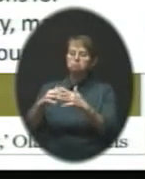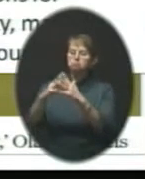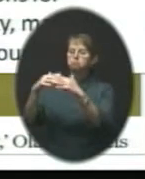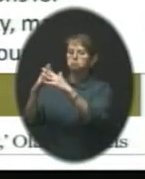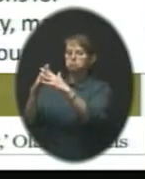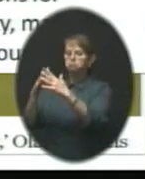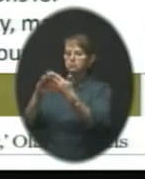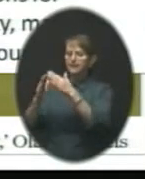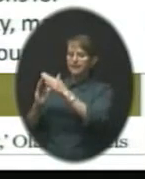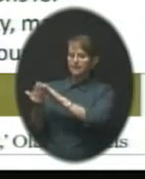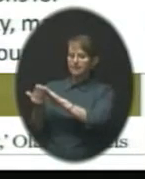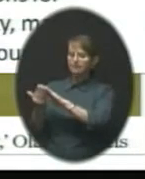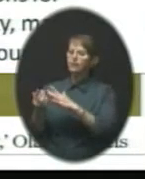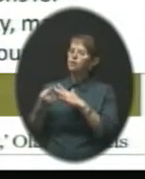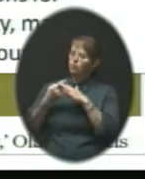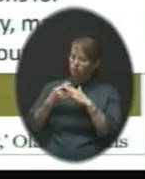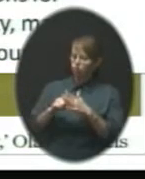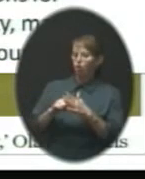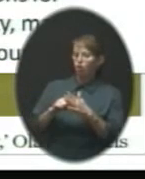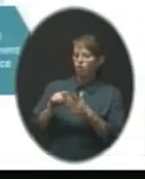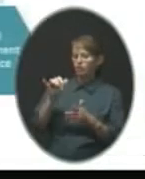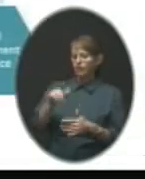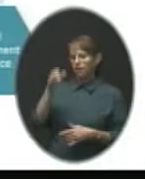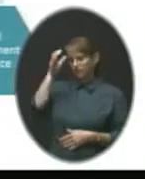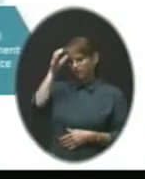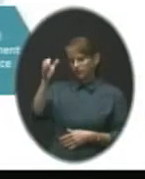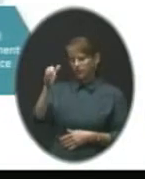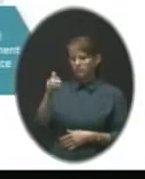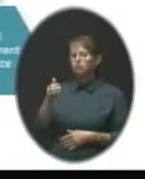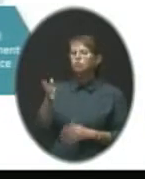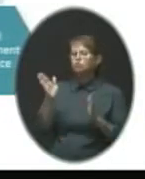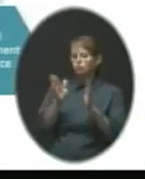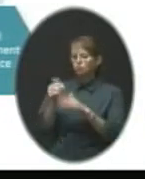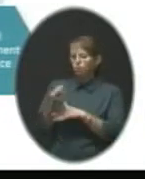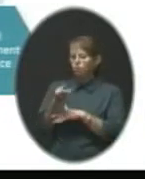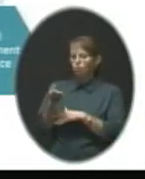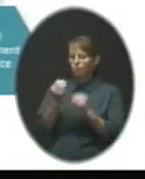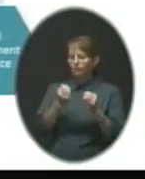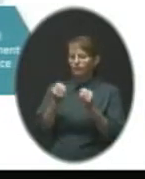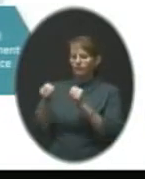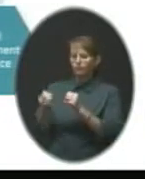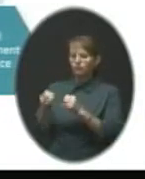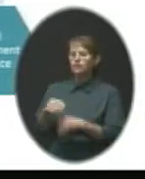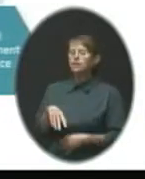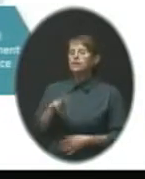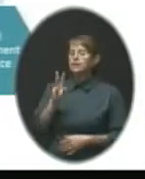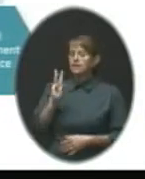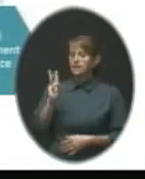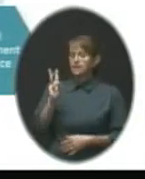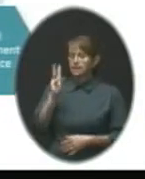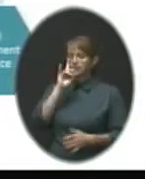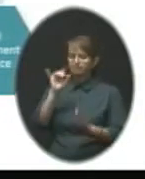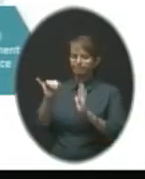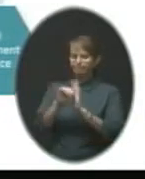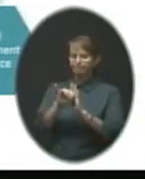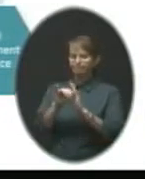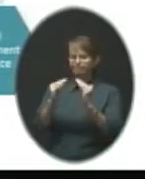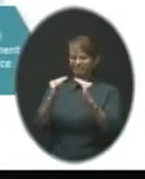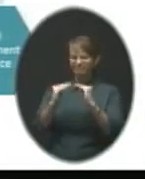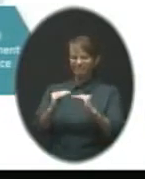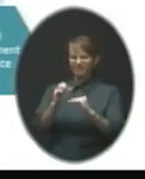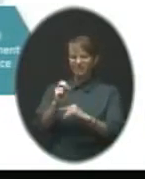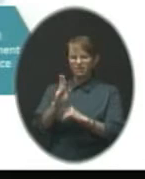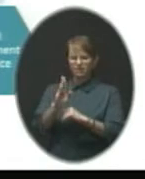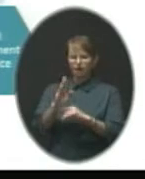with this concept, a small group of individuals. There were six identified subcommittees, if you will,